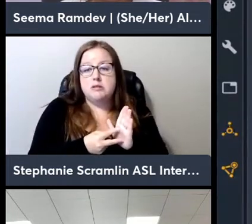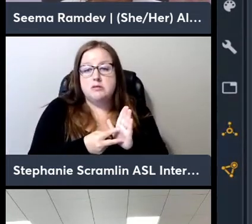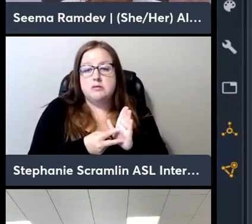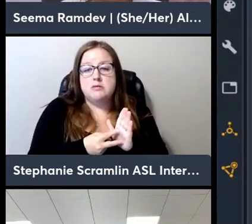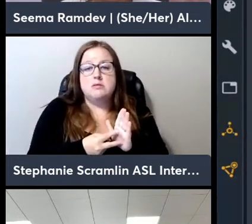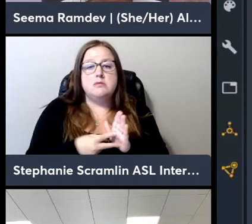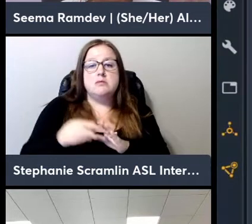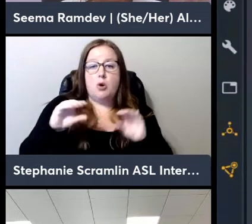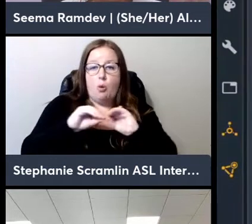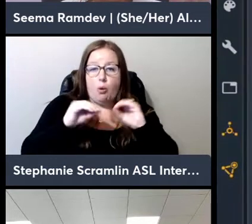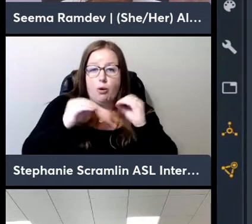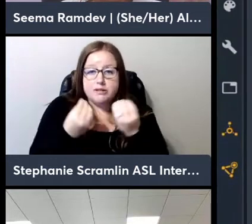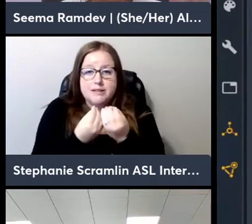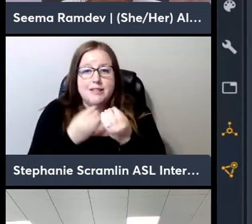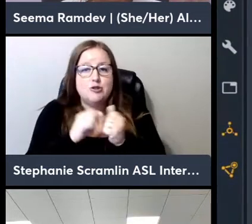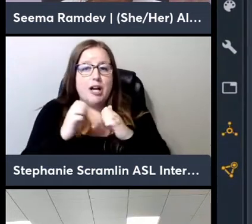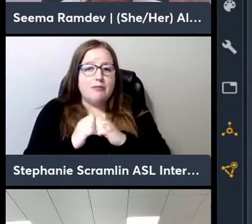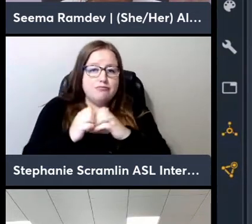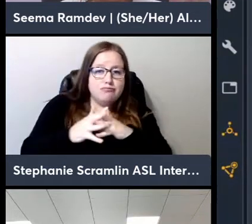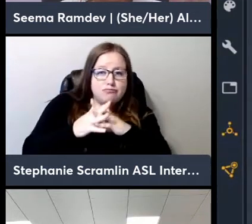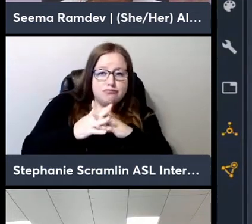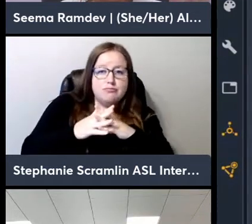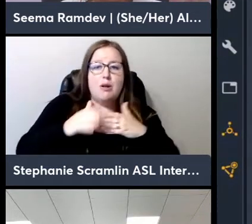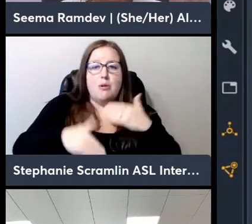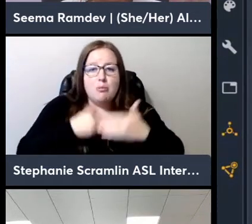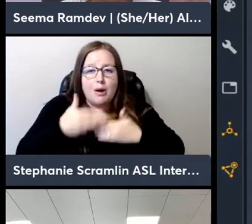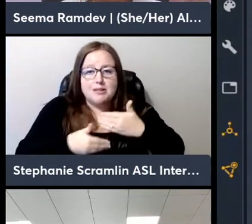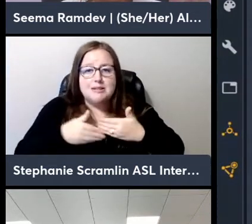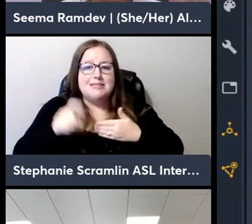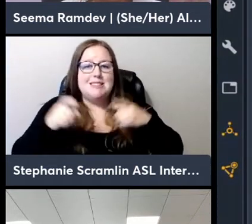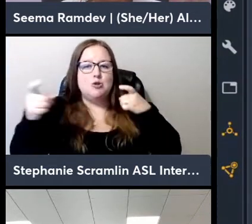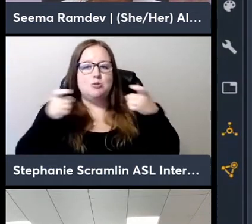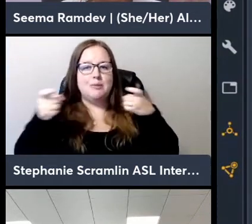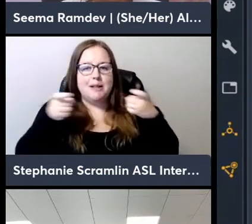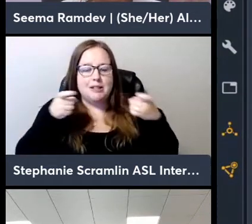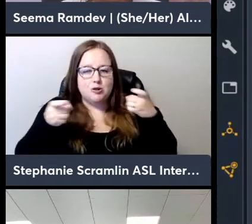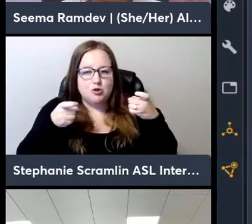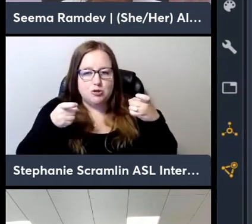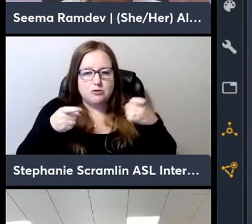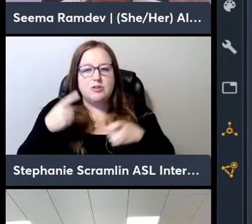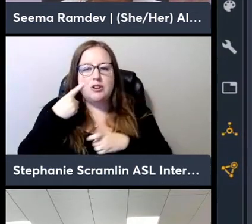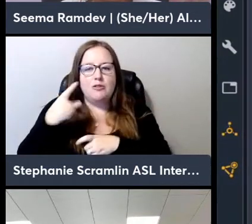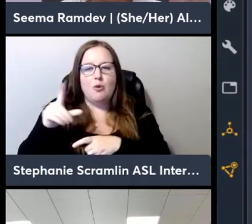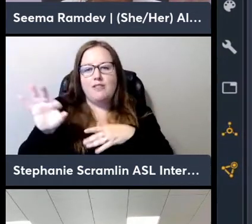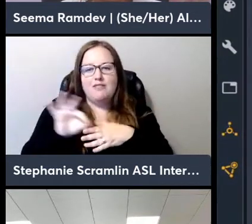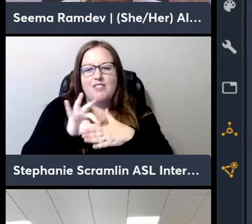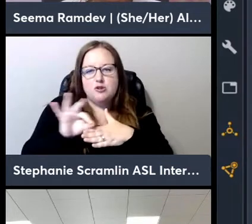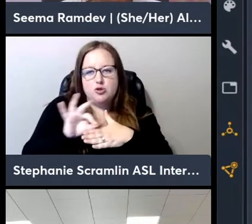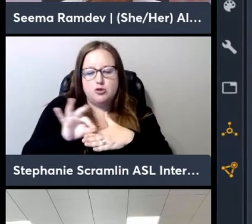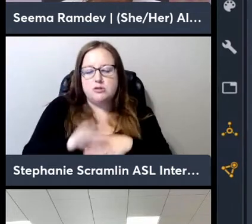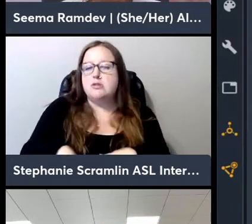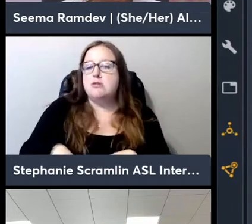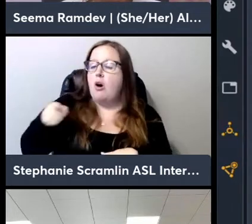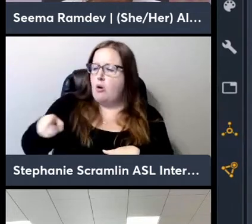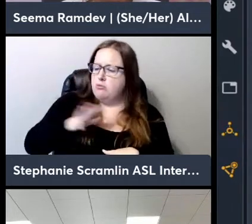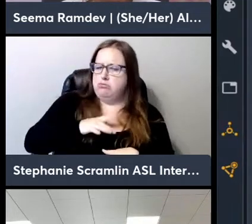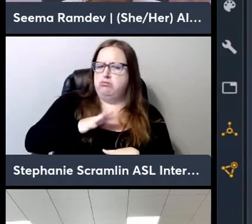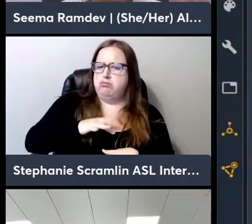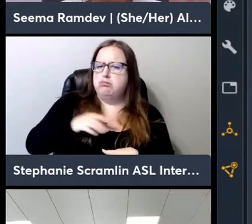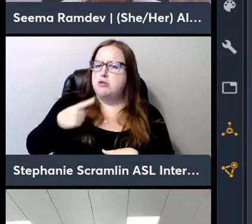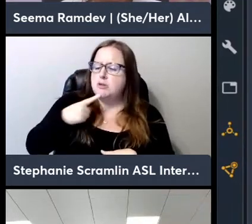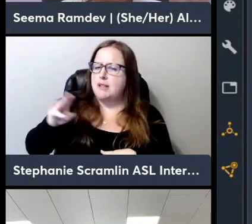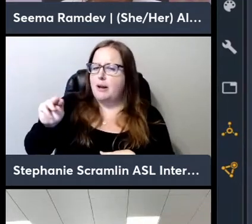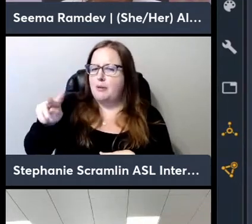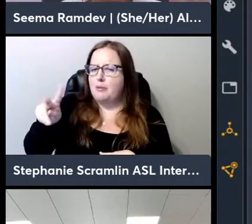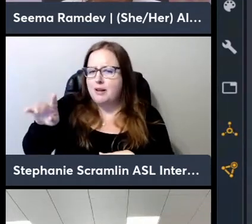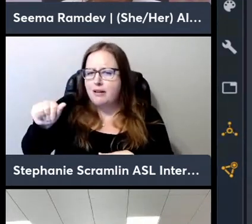organizations to implement the processes they need to manage their features. That's really cool. And you mentioned media and entertainment.